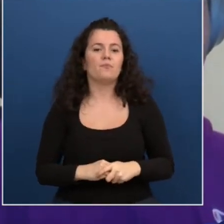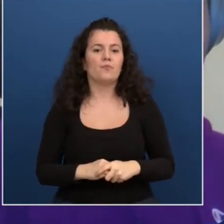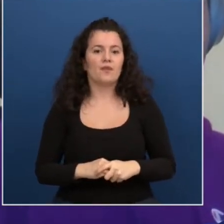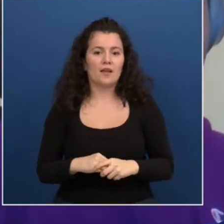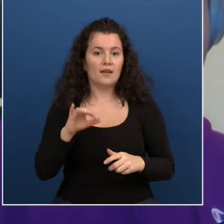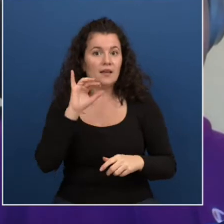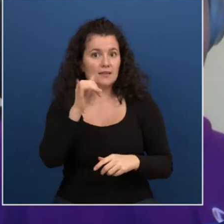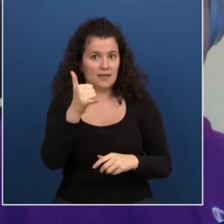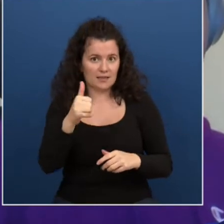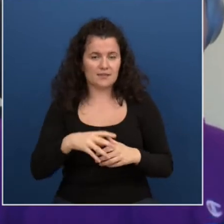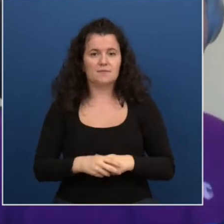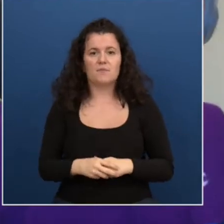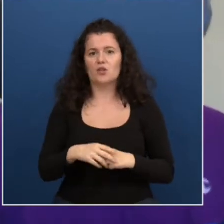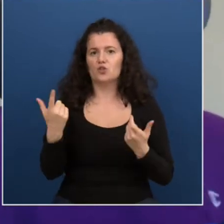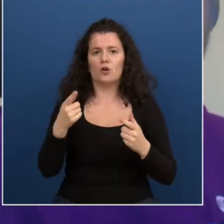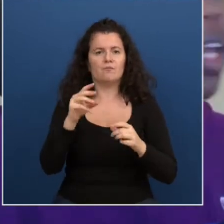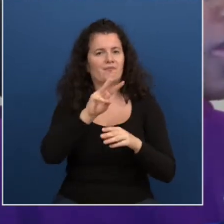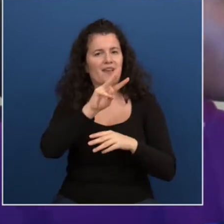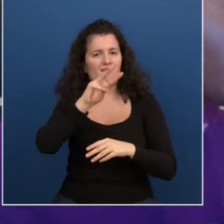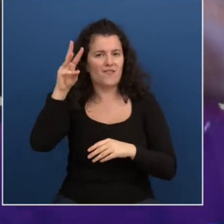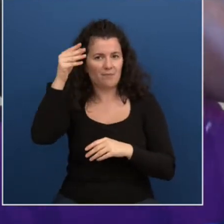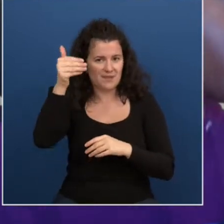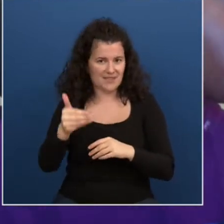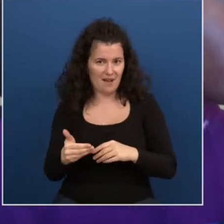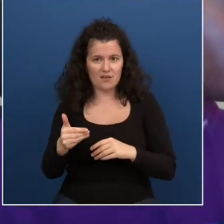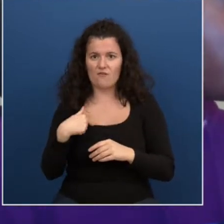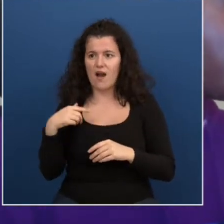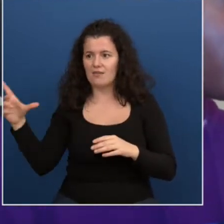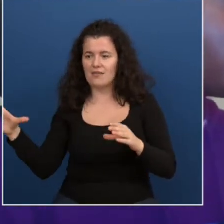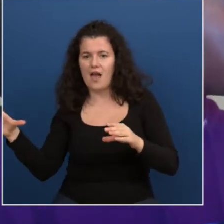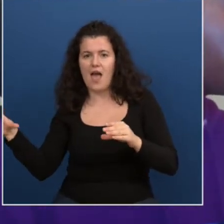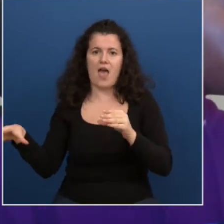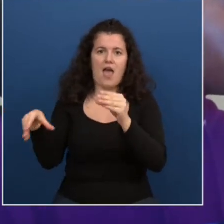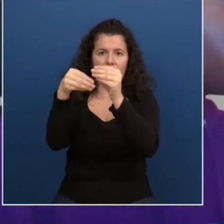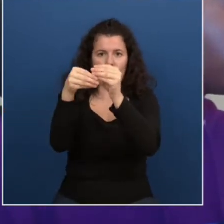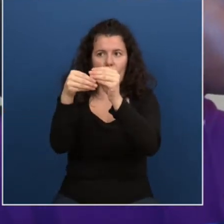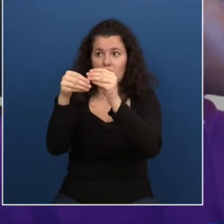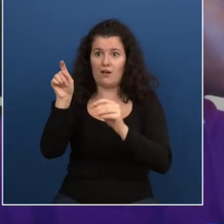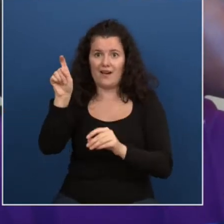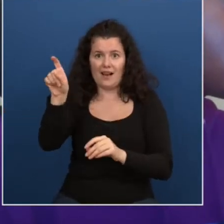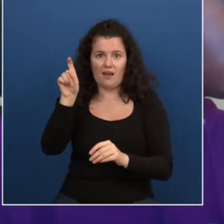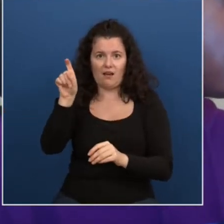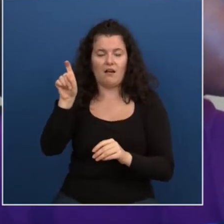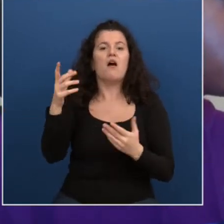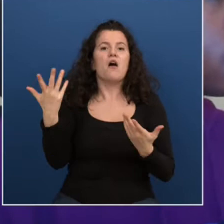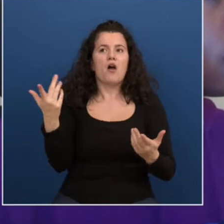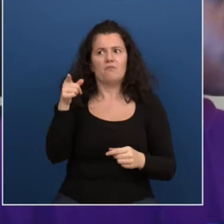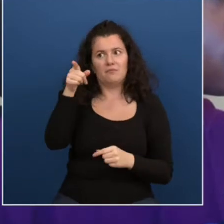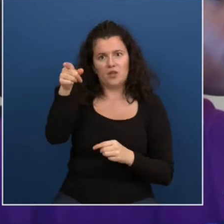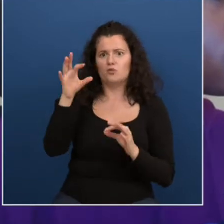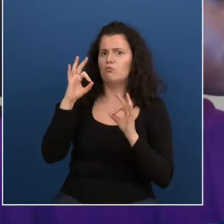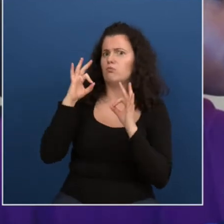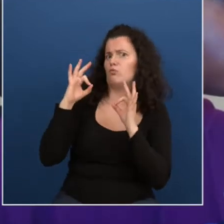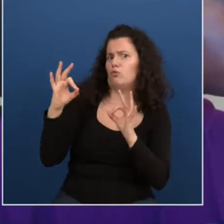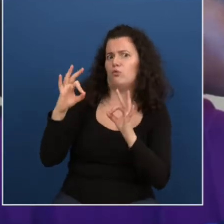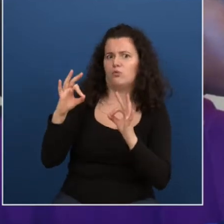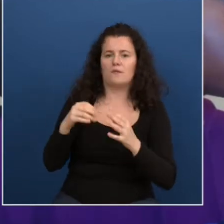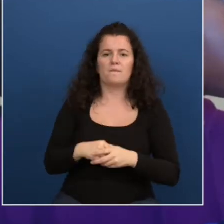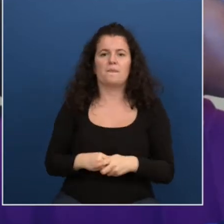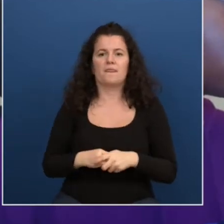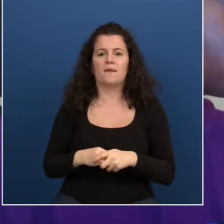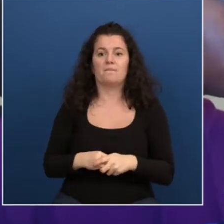starting point. Would you mind screen sharing, Jacqueline? I totally don't mind. Let me do that. Perfect.